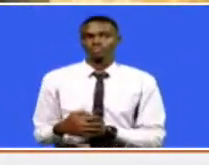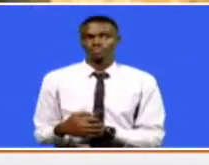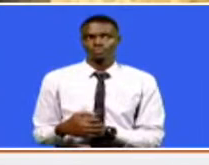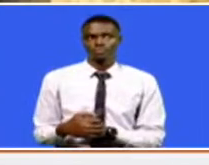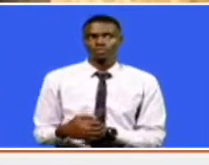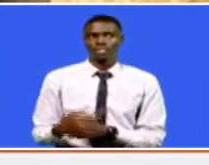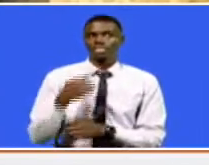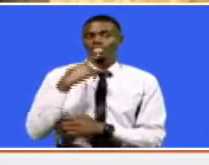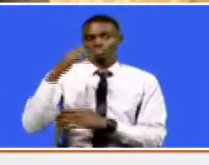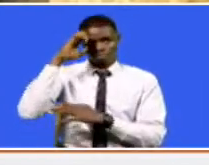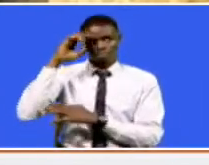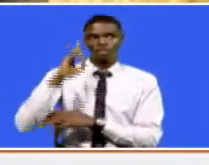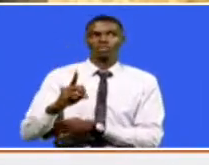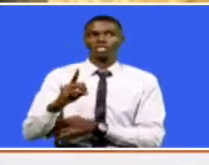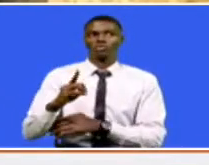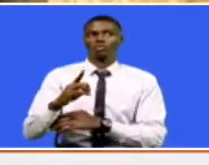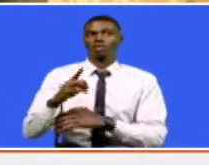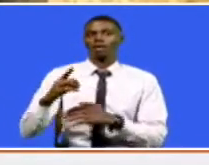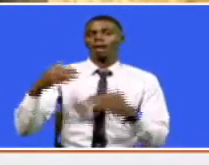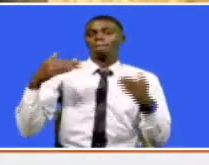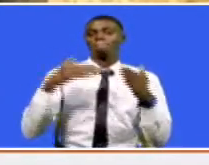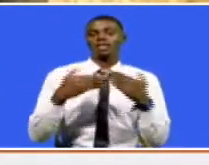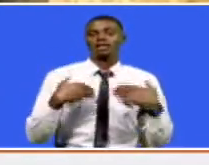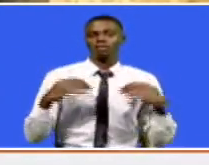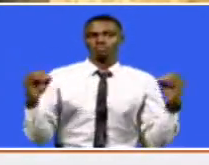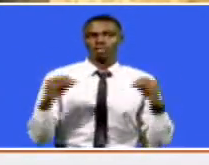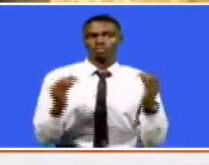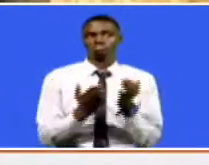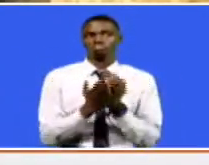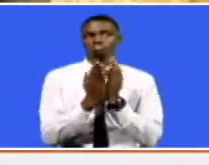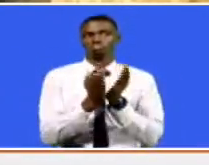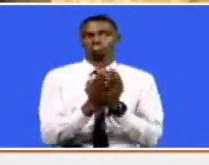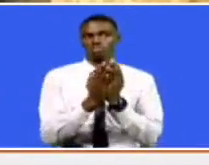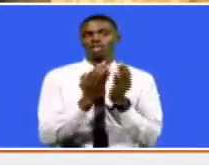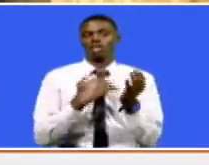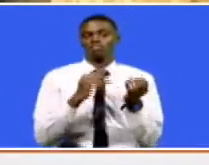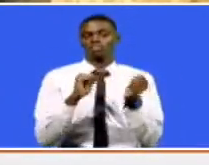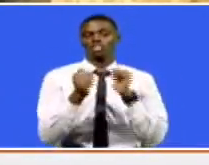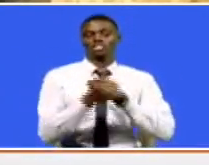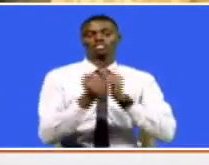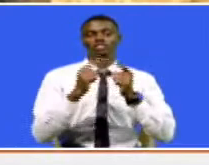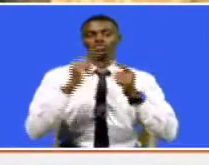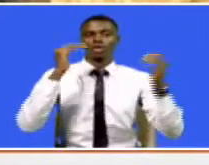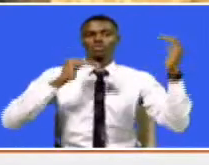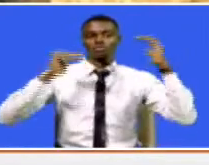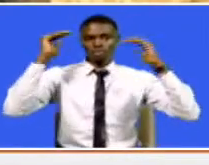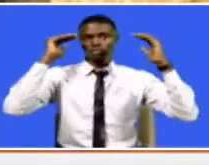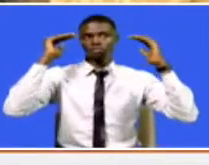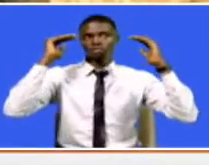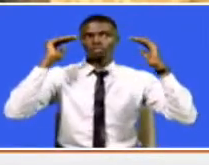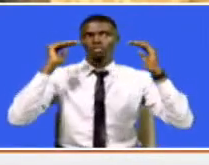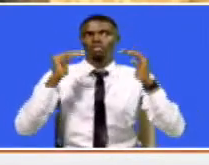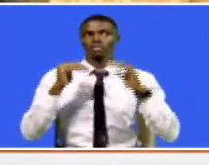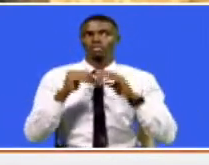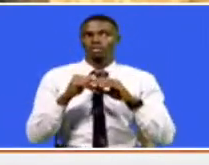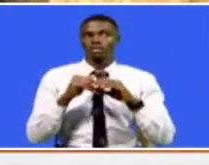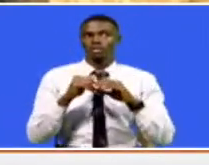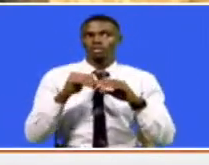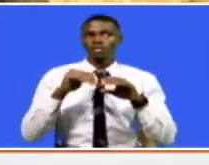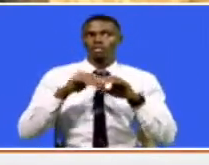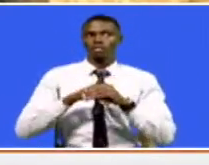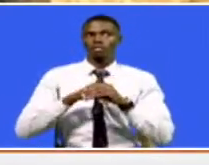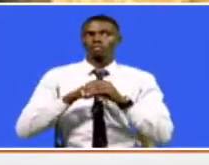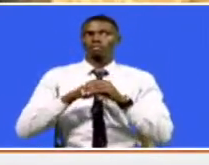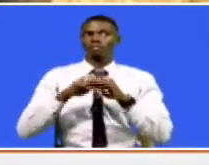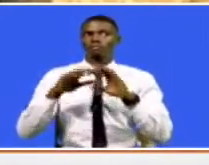that education has no barrier. This cruise ship has been converted into a university with a theme, "The World